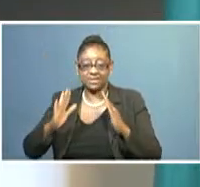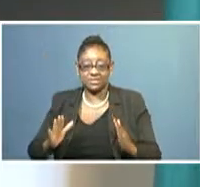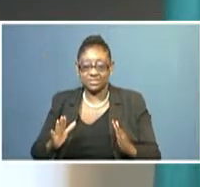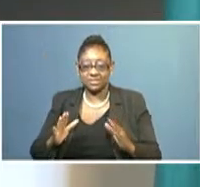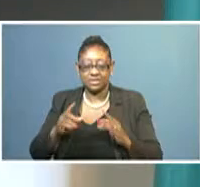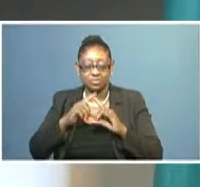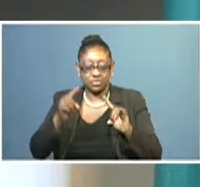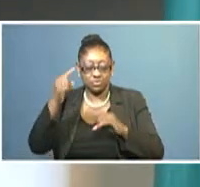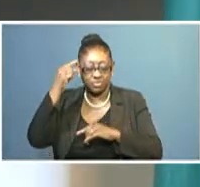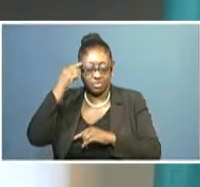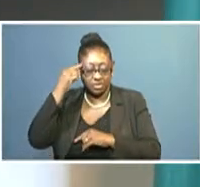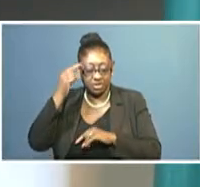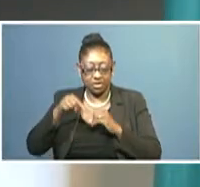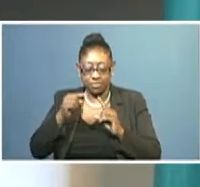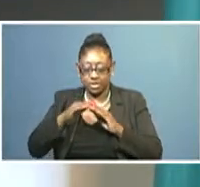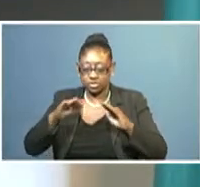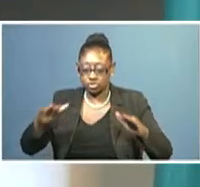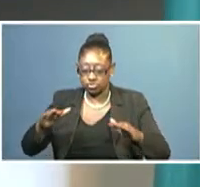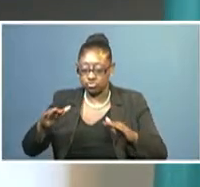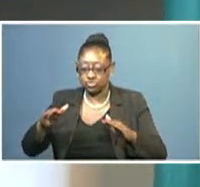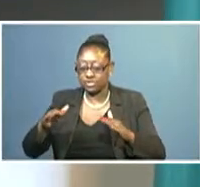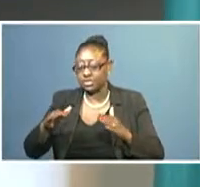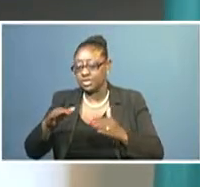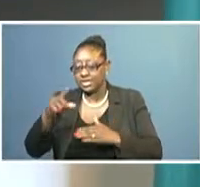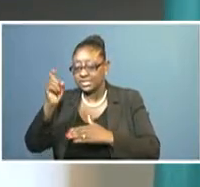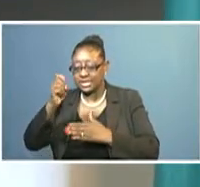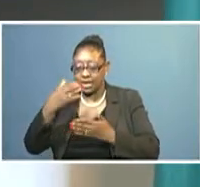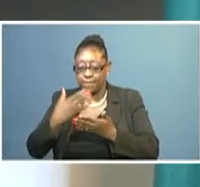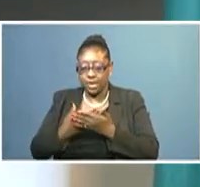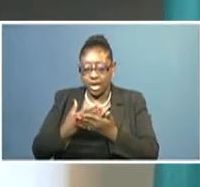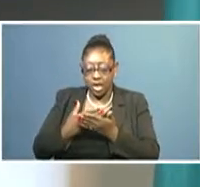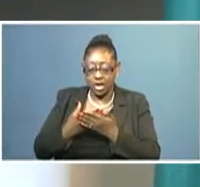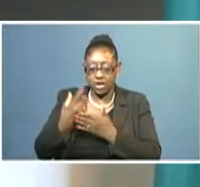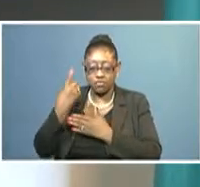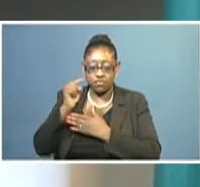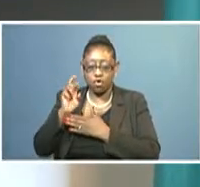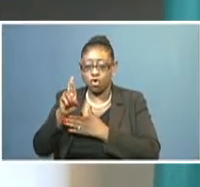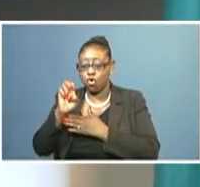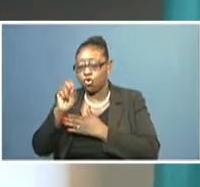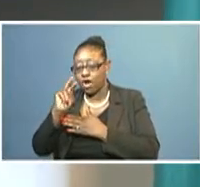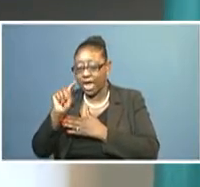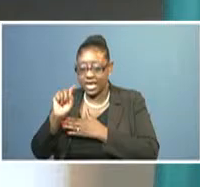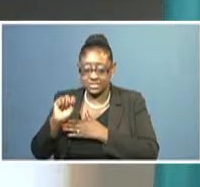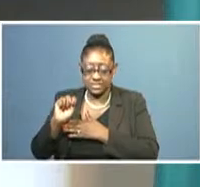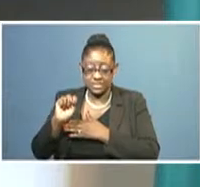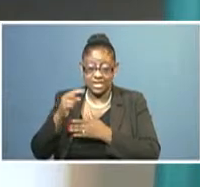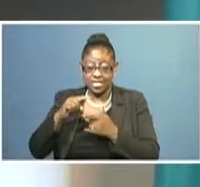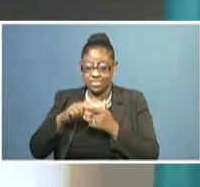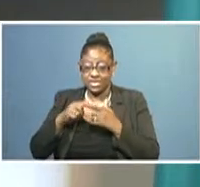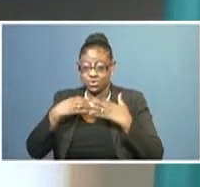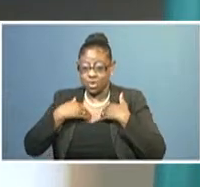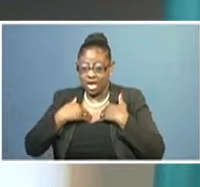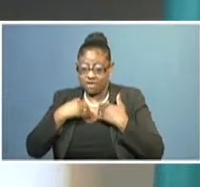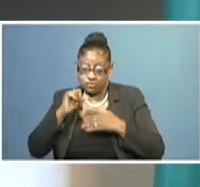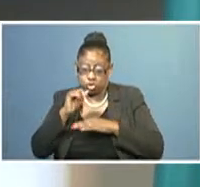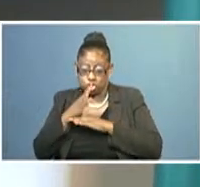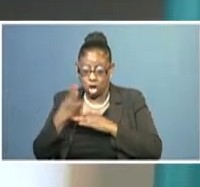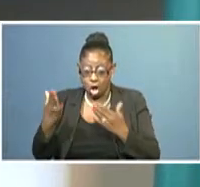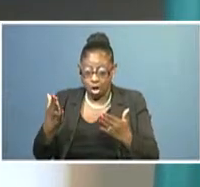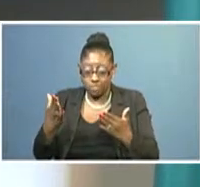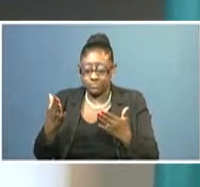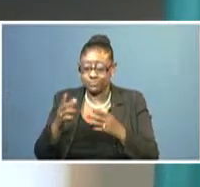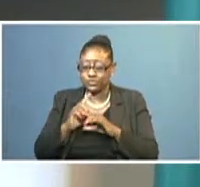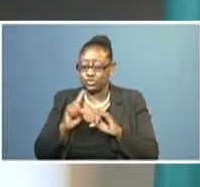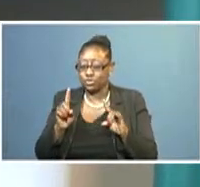to be considered, there's rent, there's whether the person has a job. It's a financial